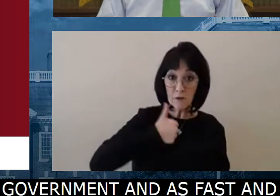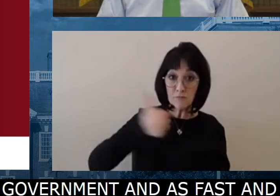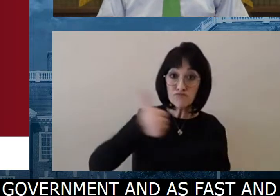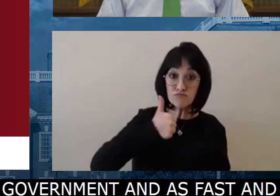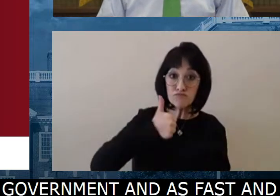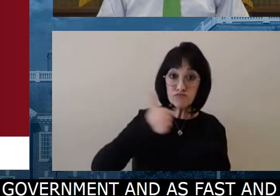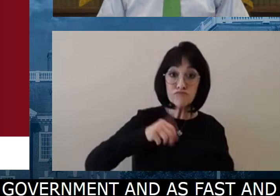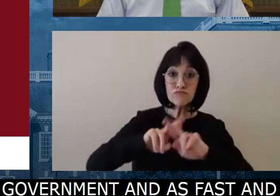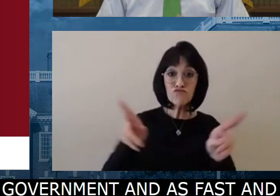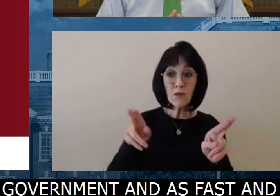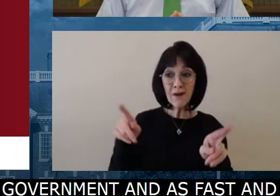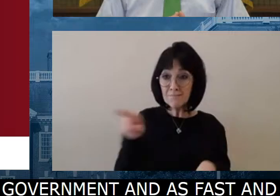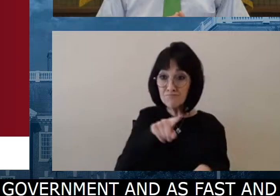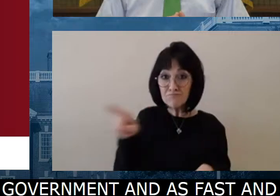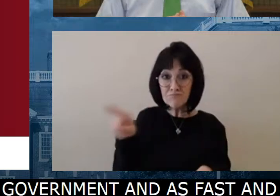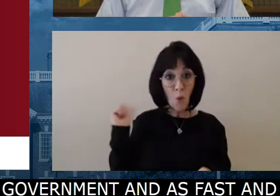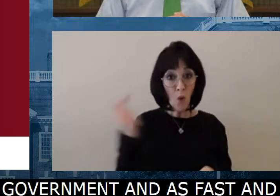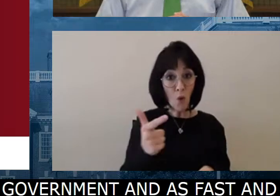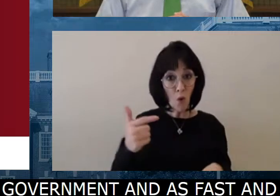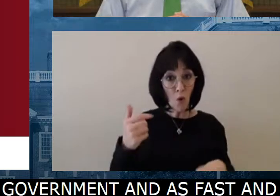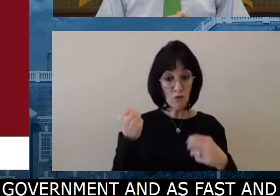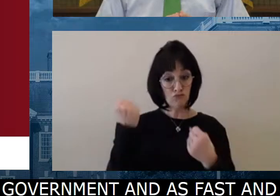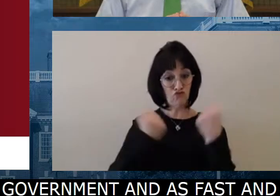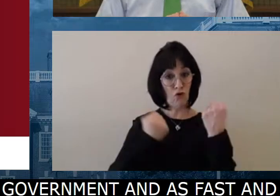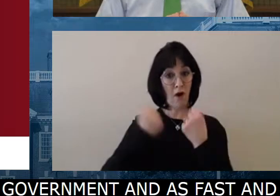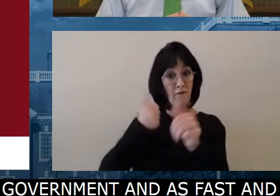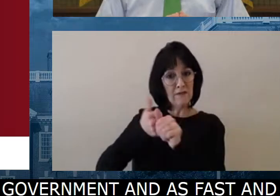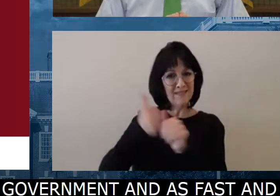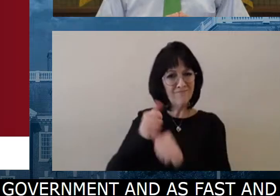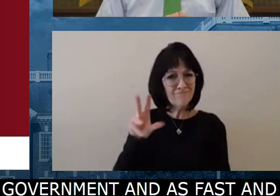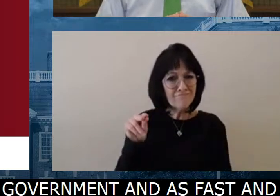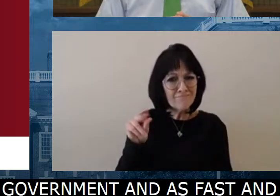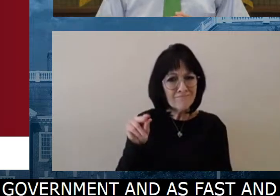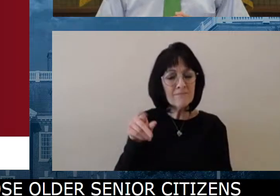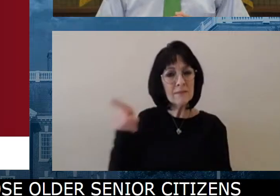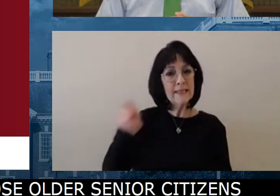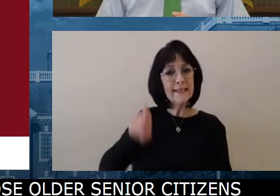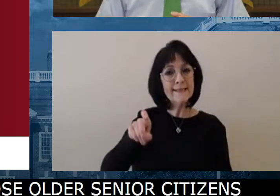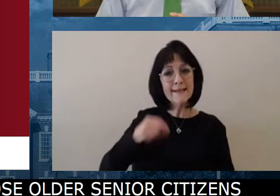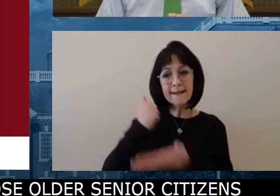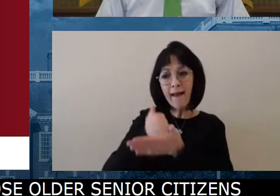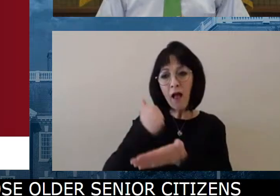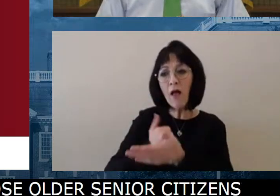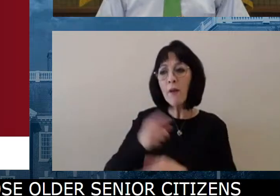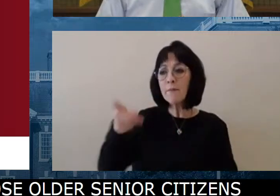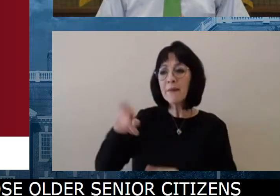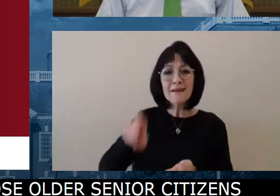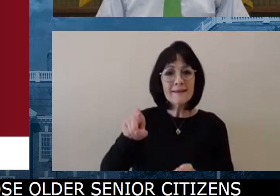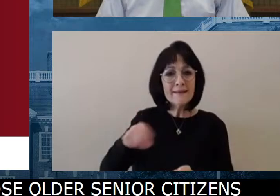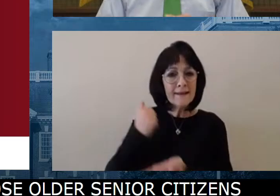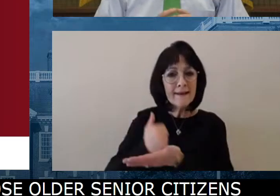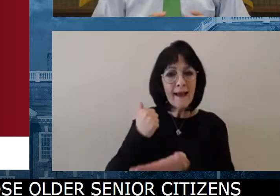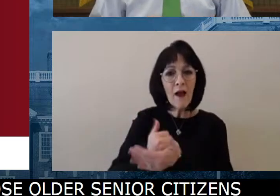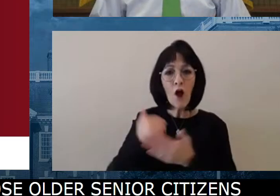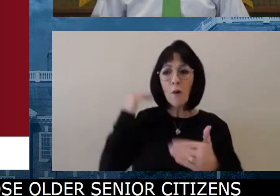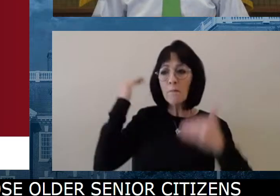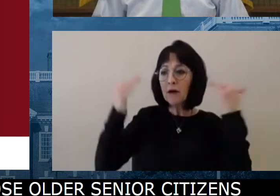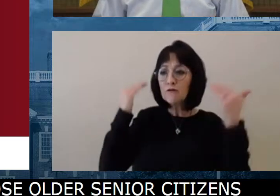of them have to be helped by adult children. And I've seen just some really